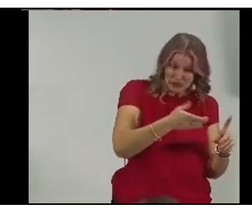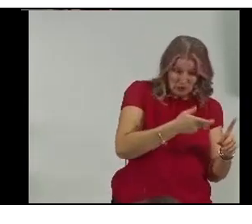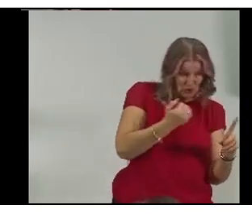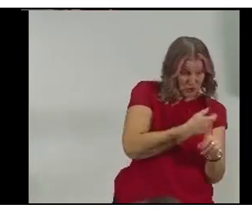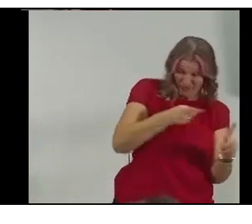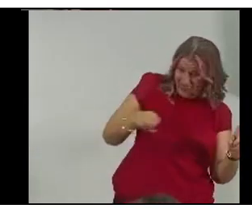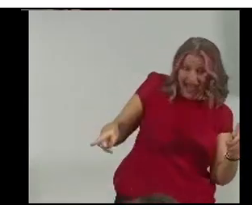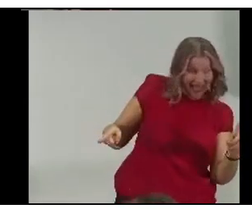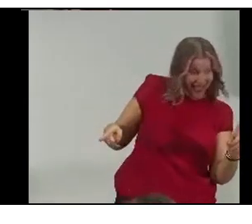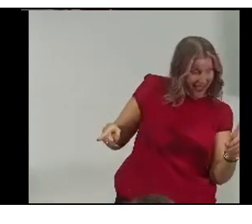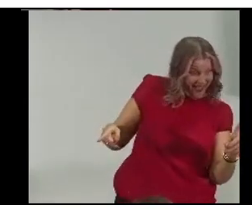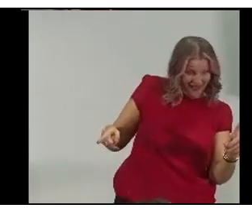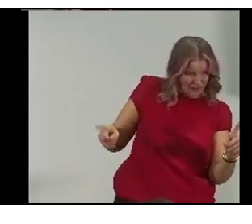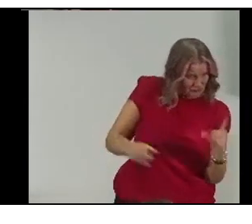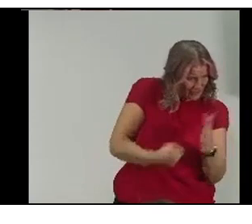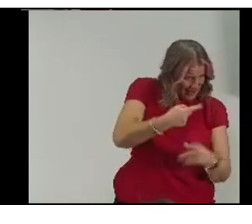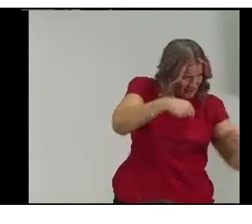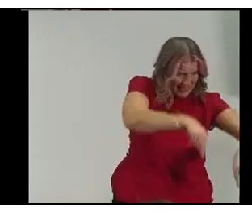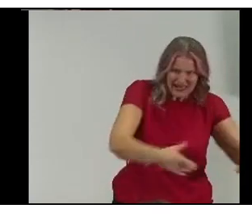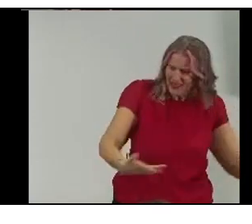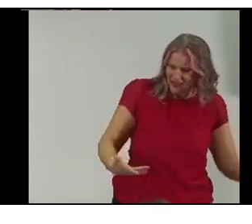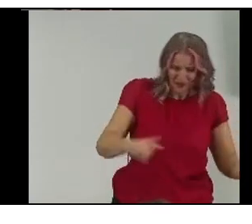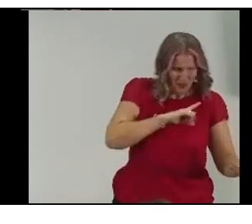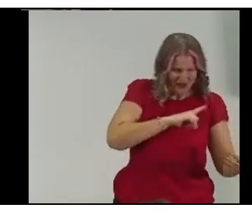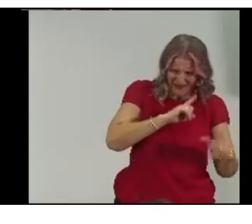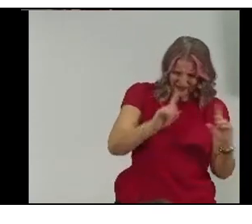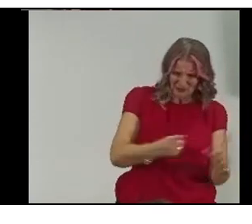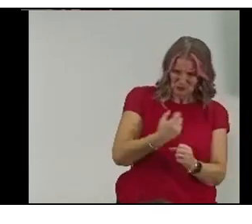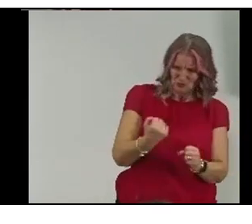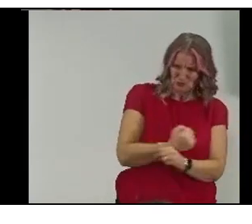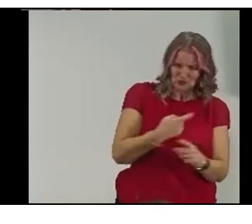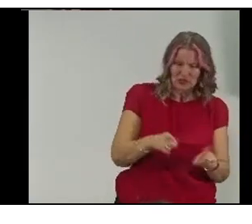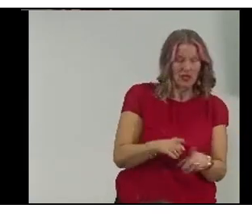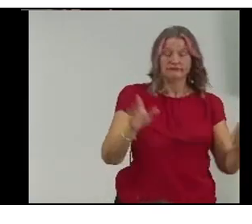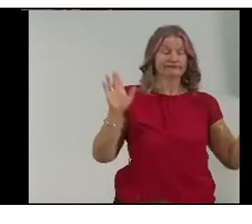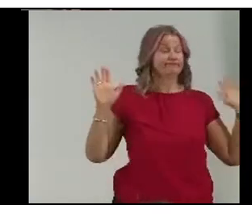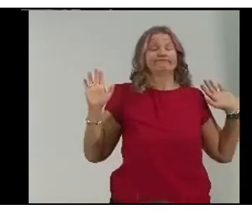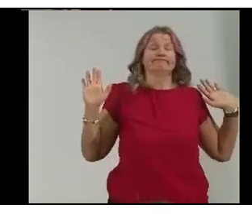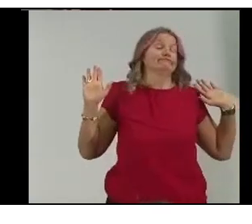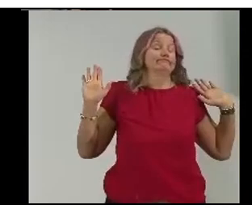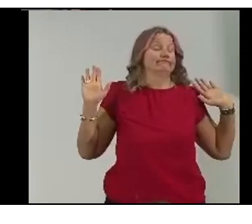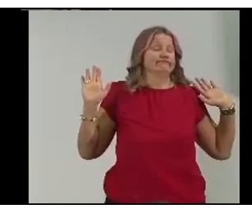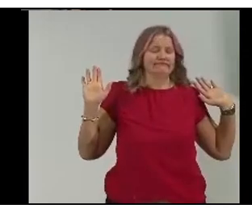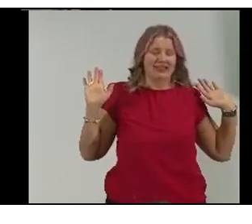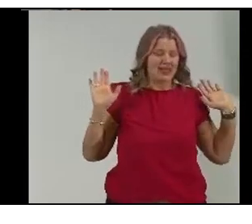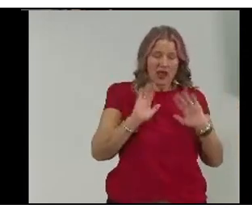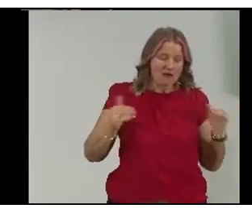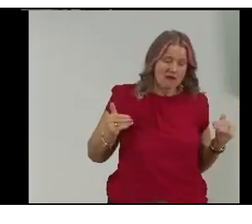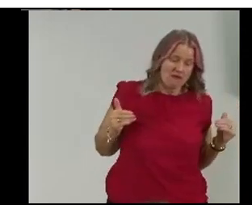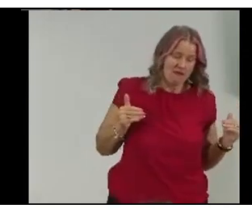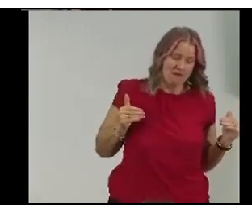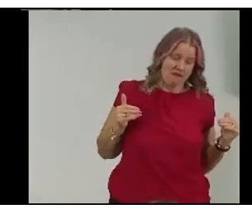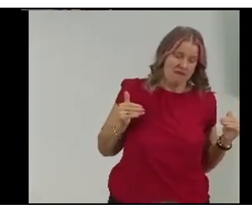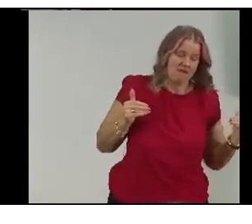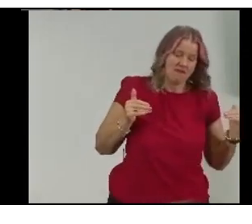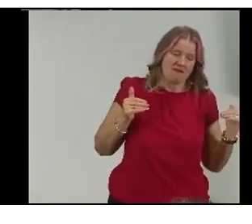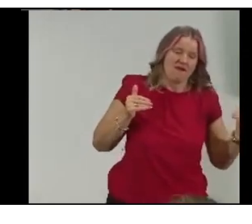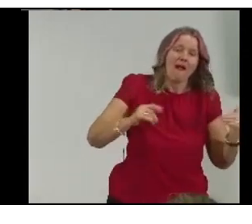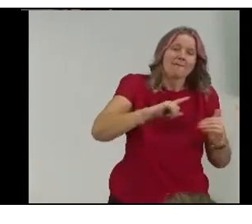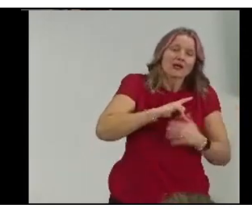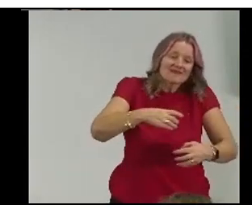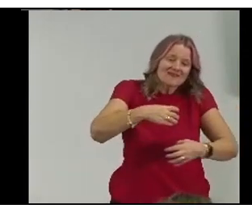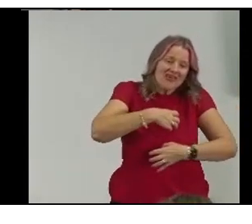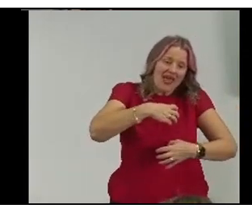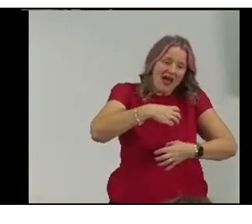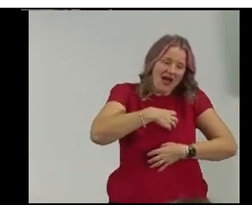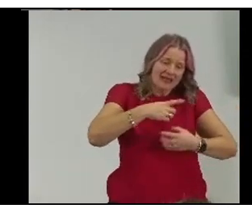it, no, here in the UK, what's happening in Mexico? And no, they won't move forward. They're too afraid. So I think there's a fear